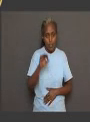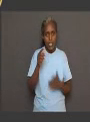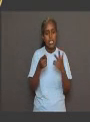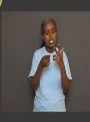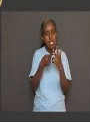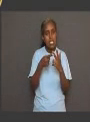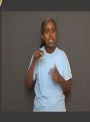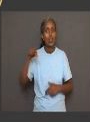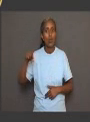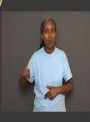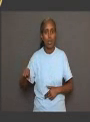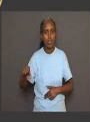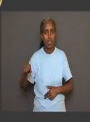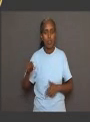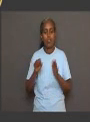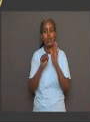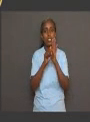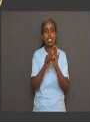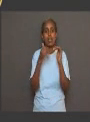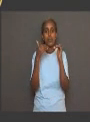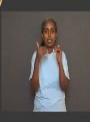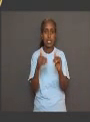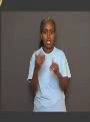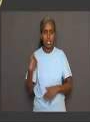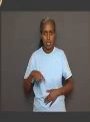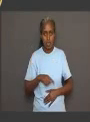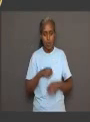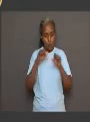third quartile for a sample size, we can